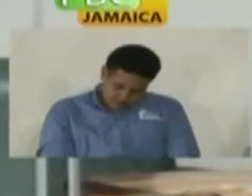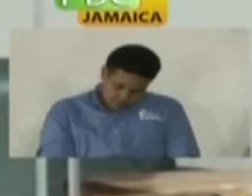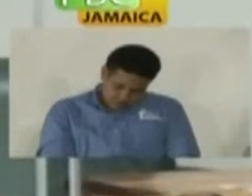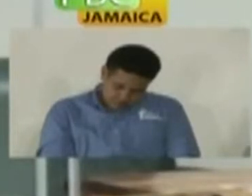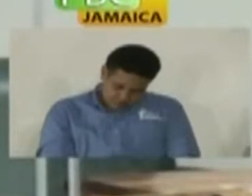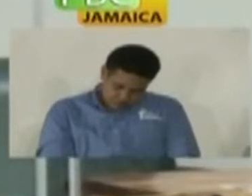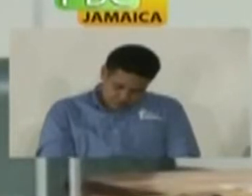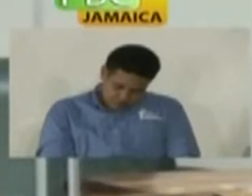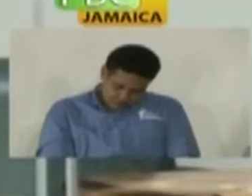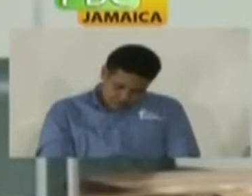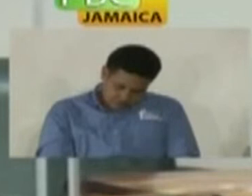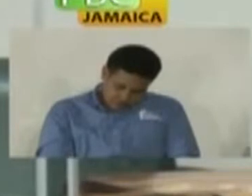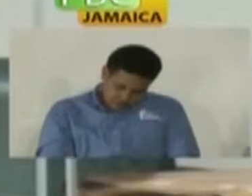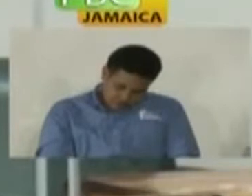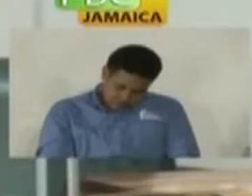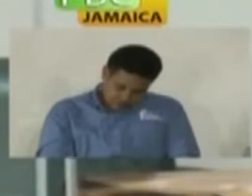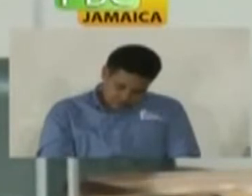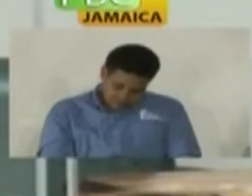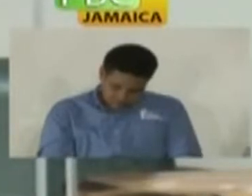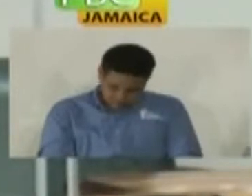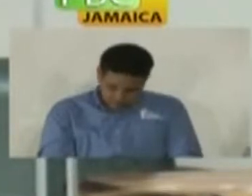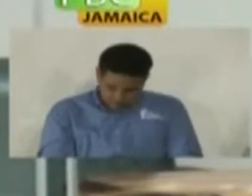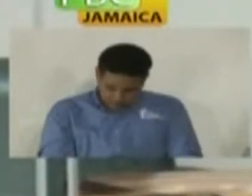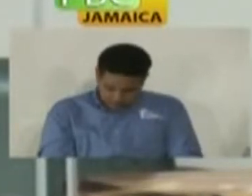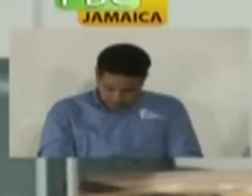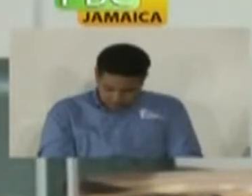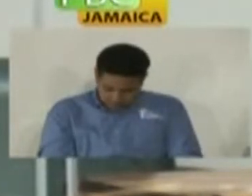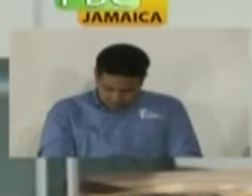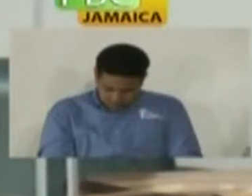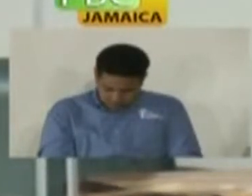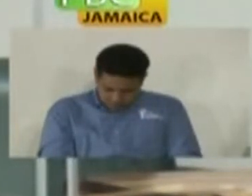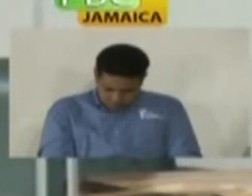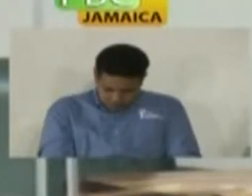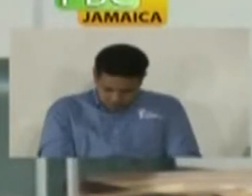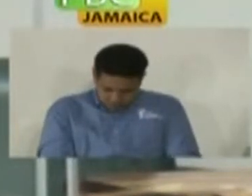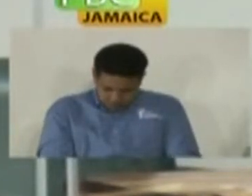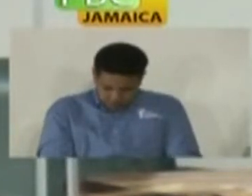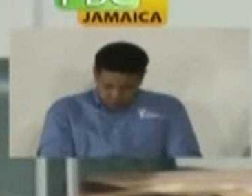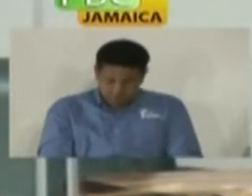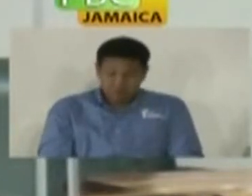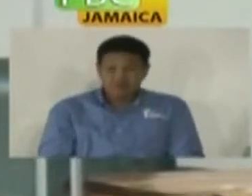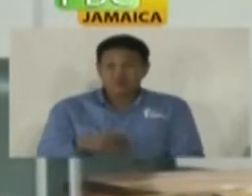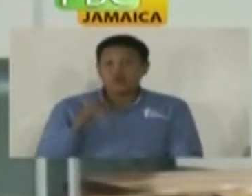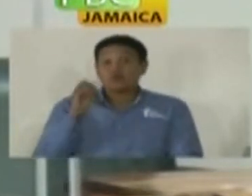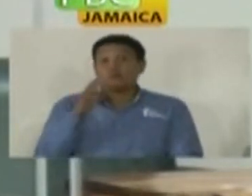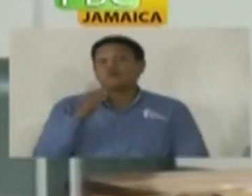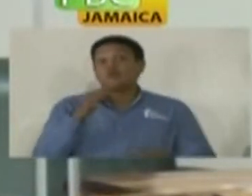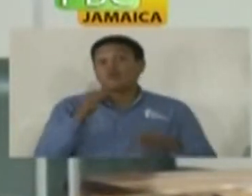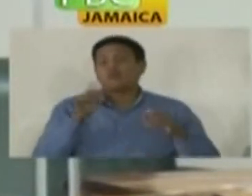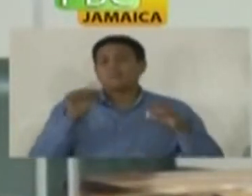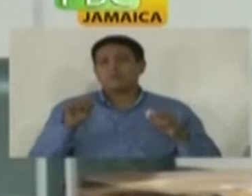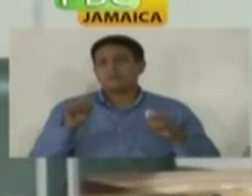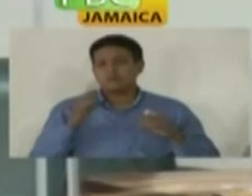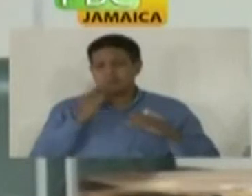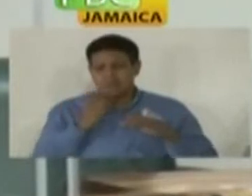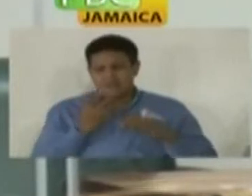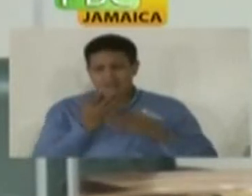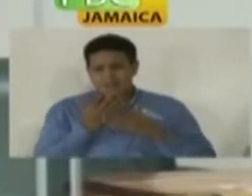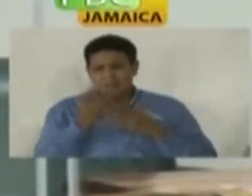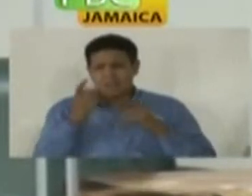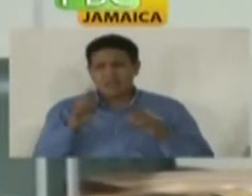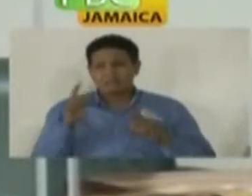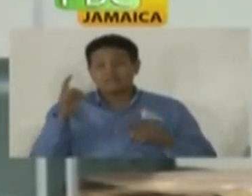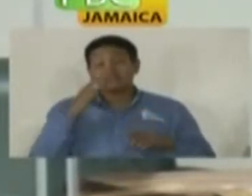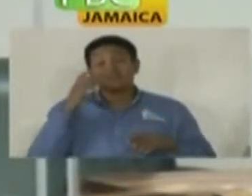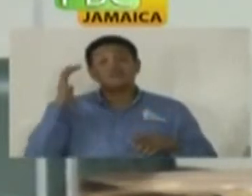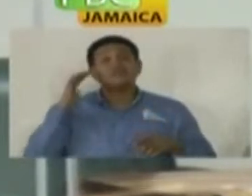appeals against acquittal? You see, as they used to say, and they still say, one hand can't